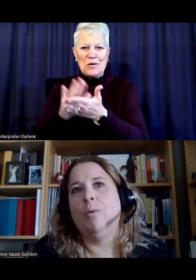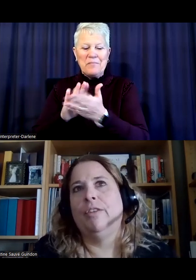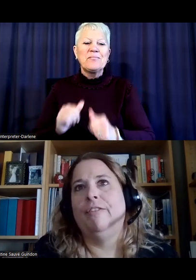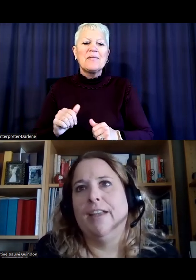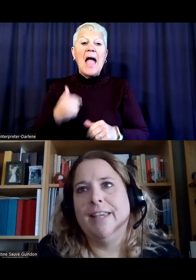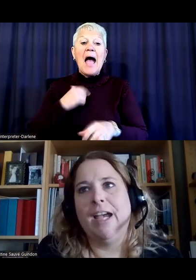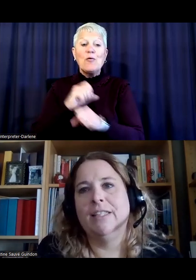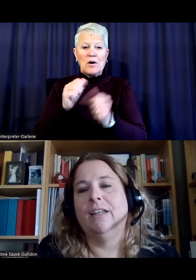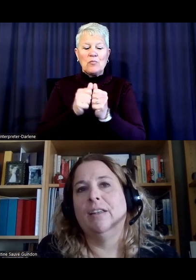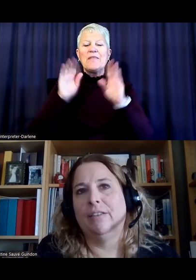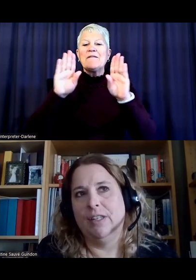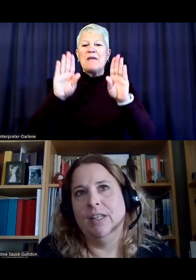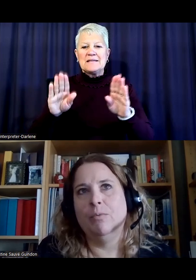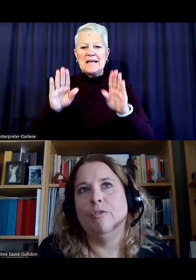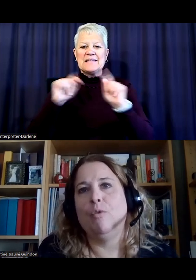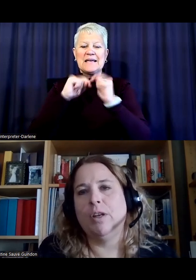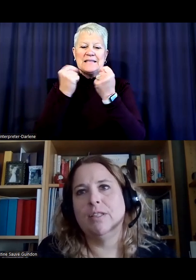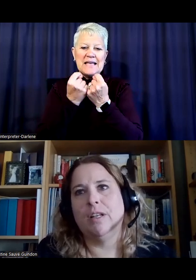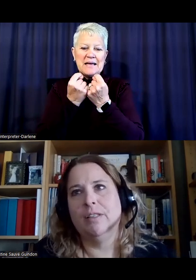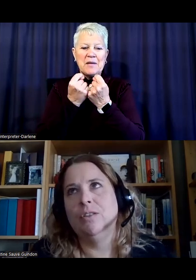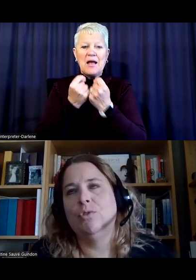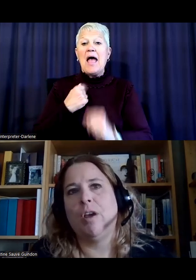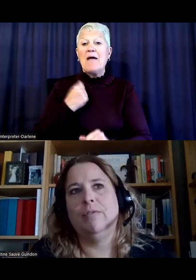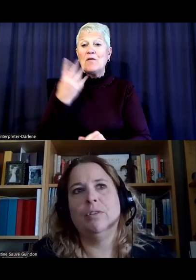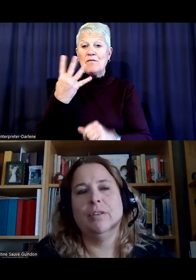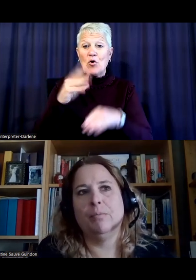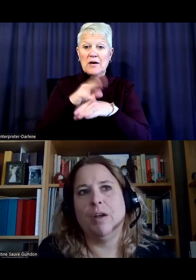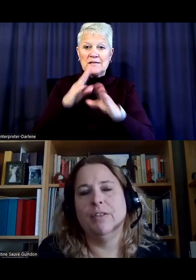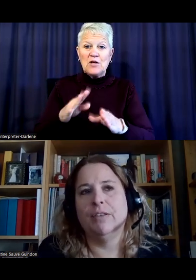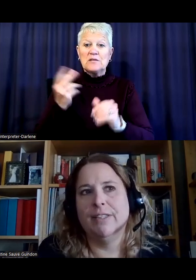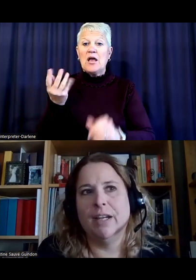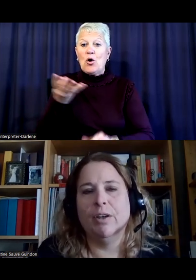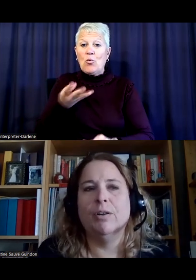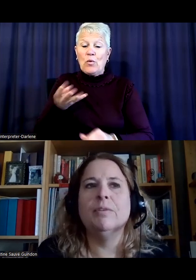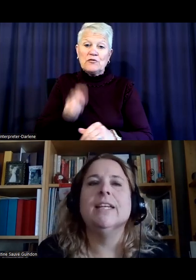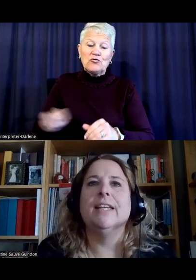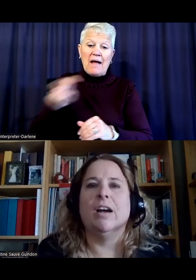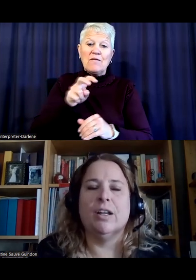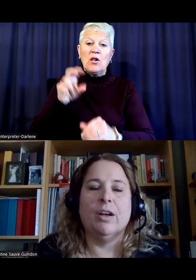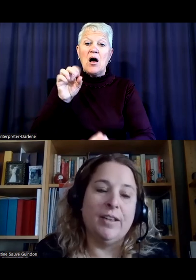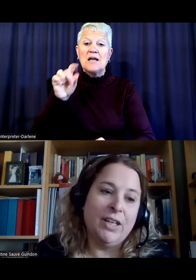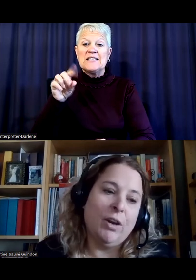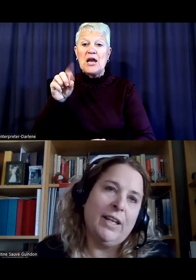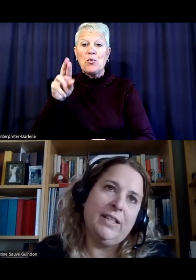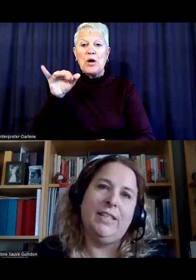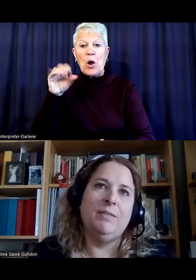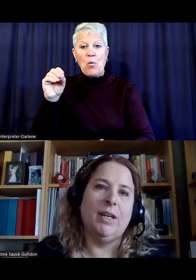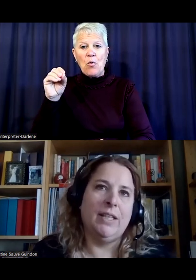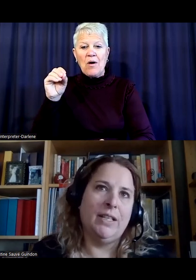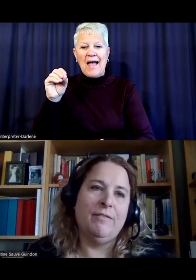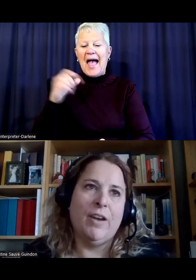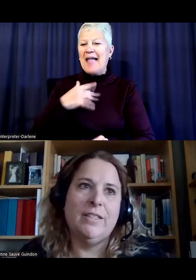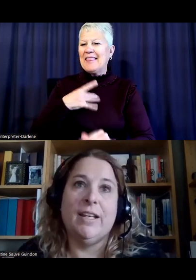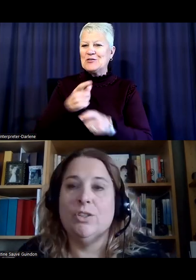I work with a fantastic team. We're 4 consultants who travel the province of Ontario. Ontario, I like to tease